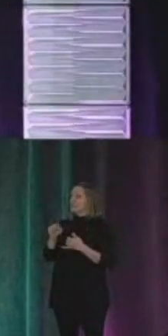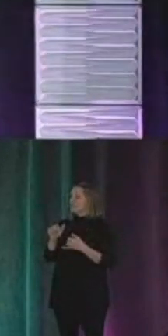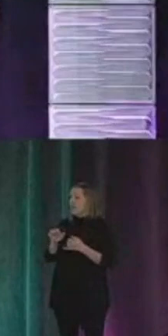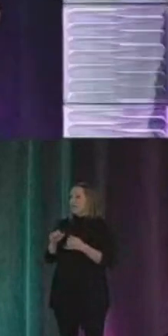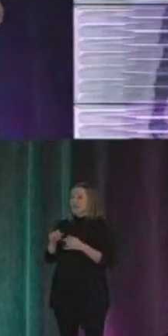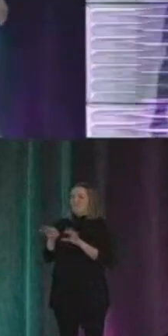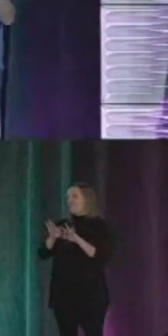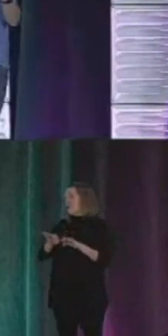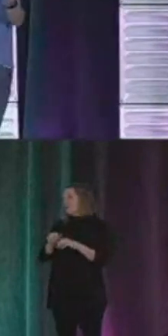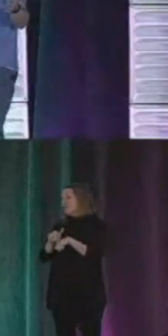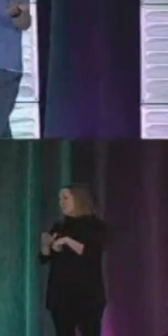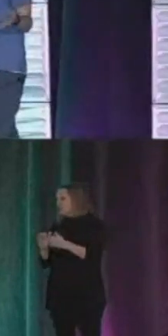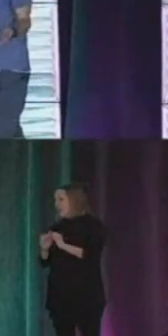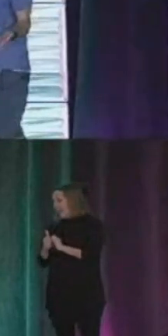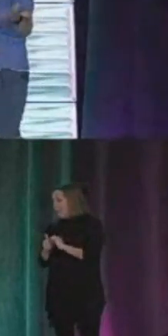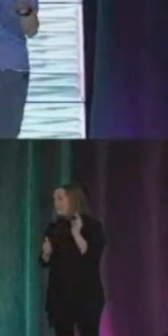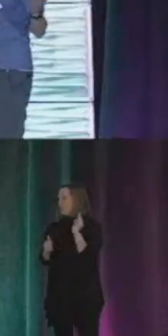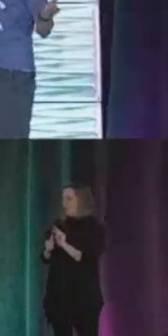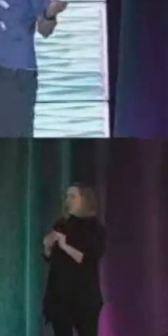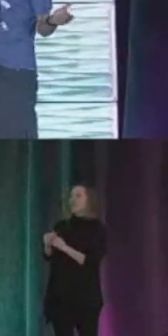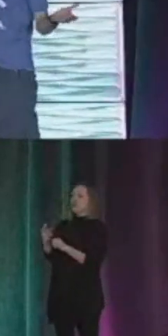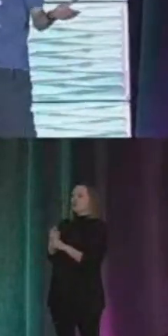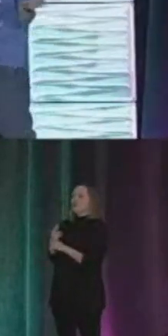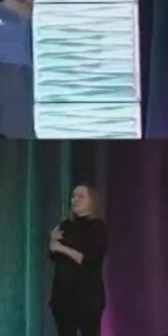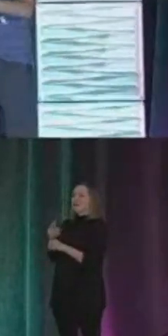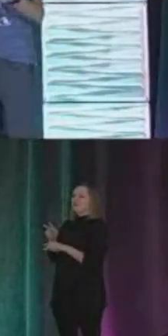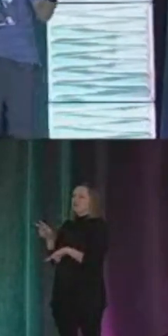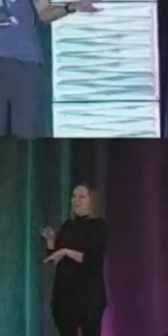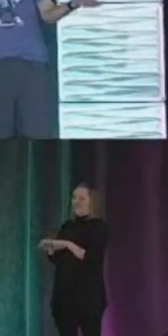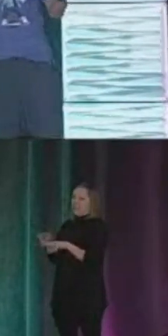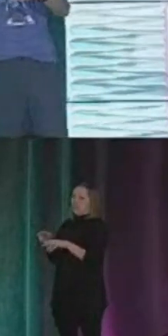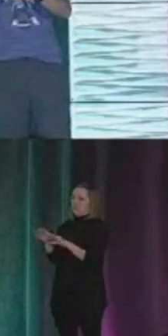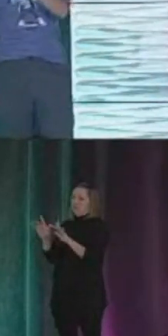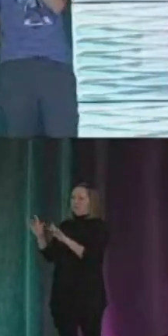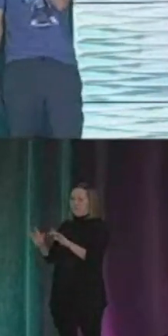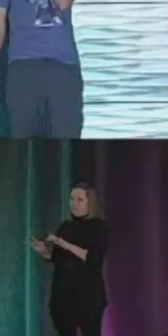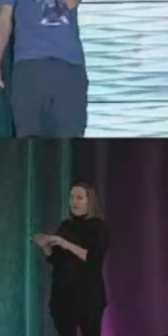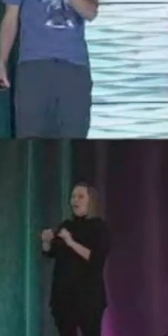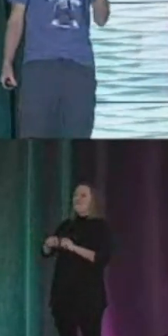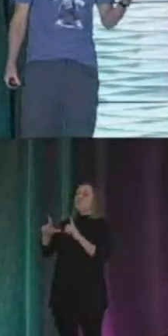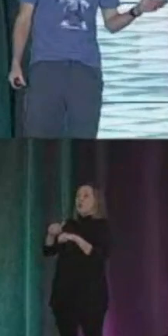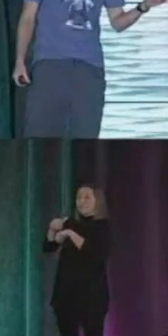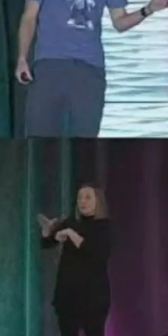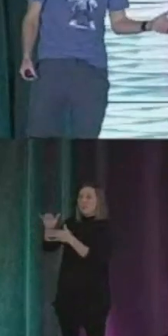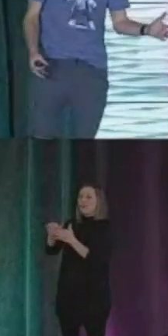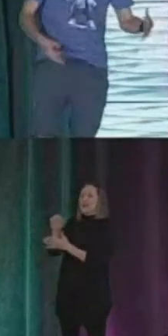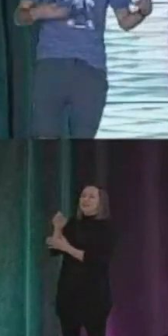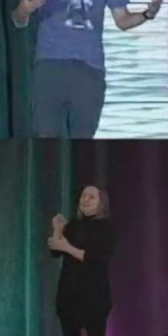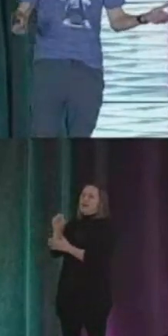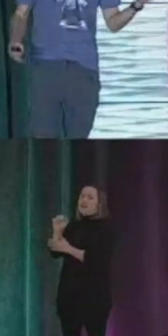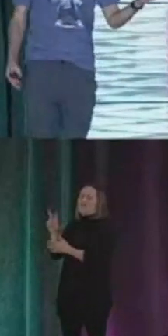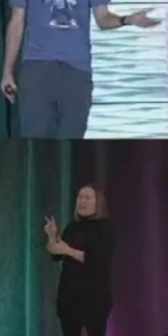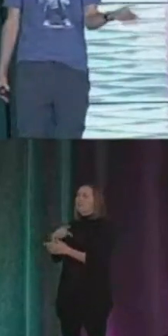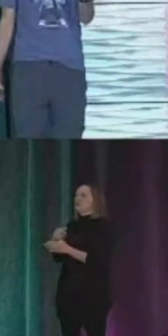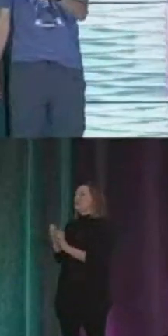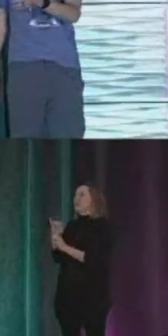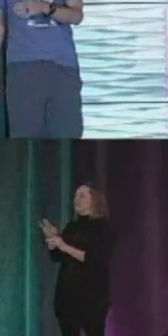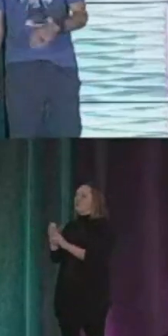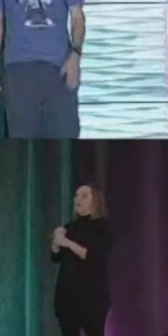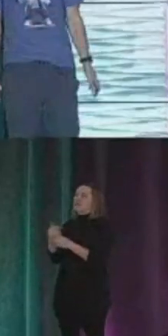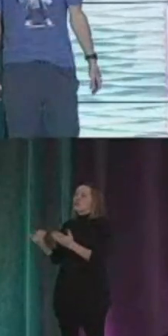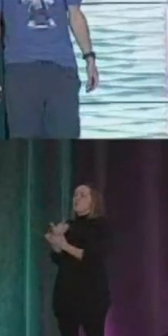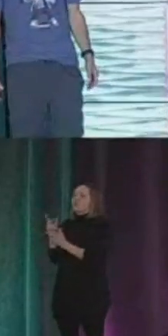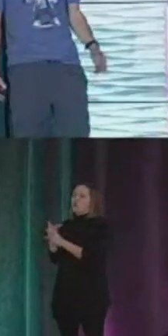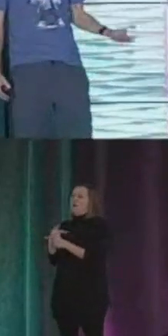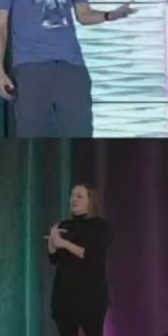submission is by looking at this use navigation. So a form submission is a navigation. And say we're creating a new project, and